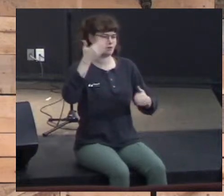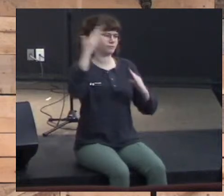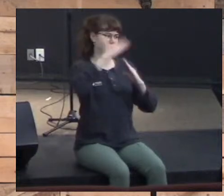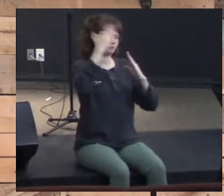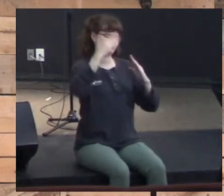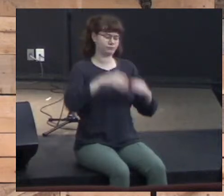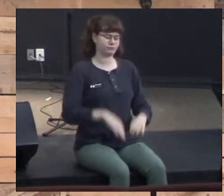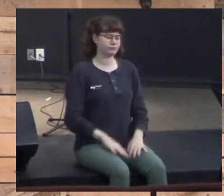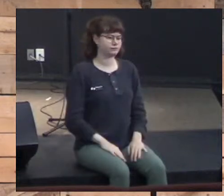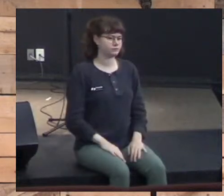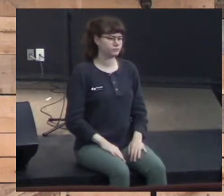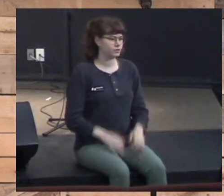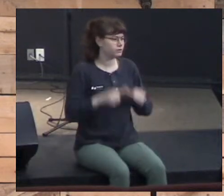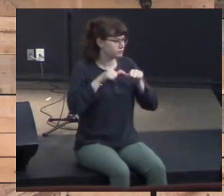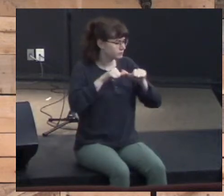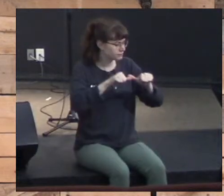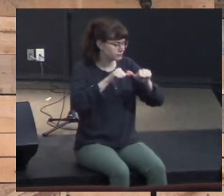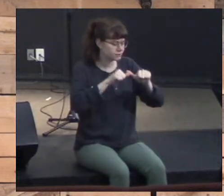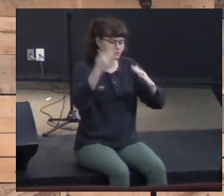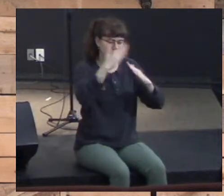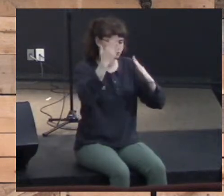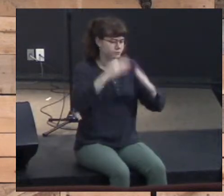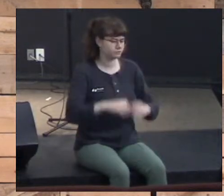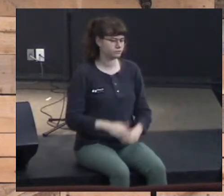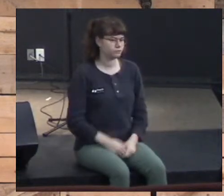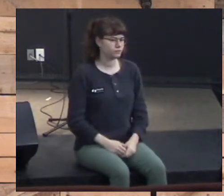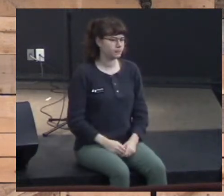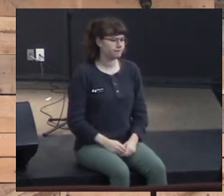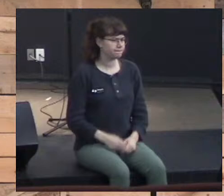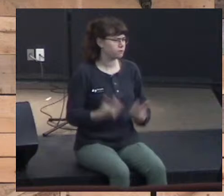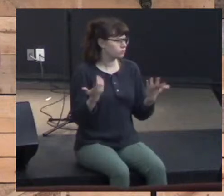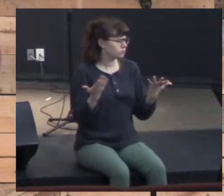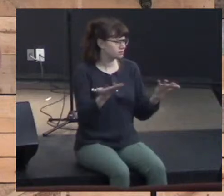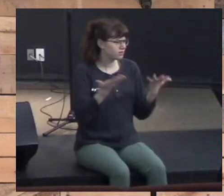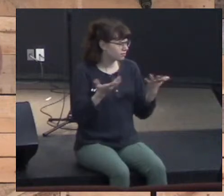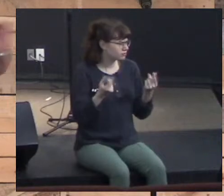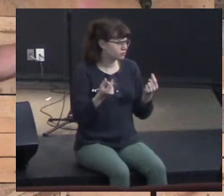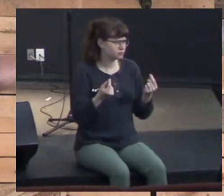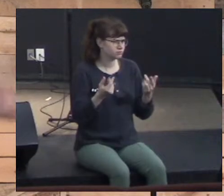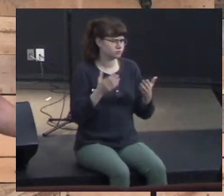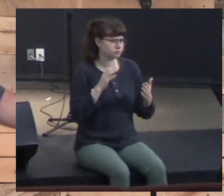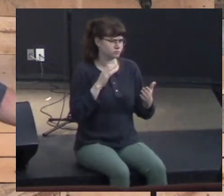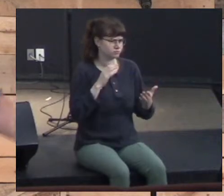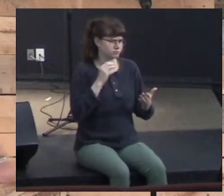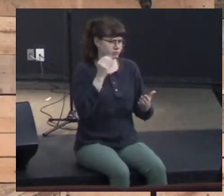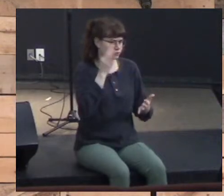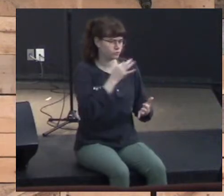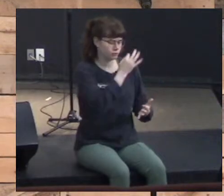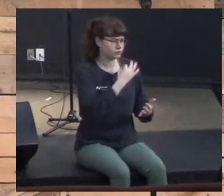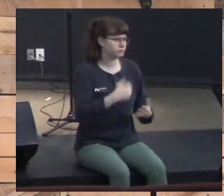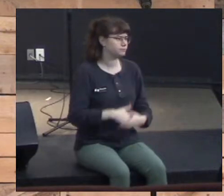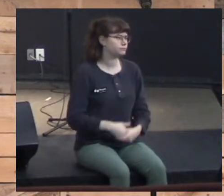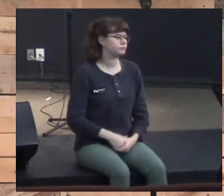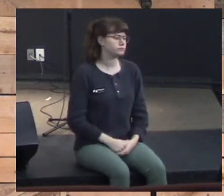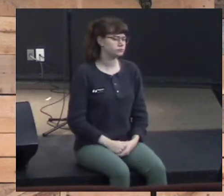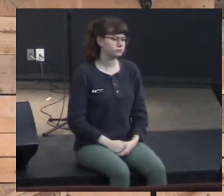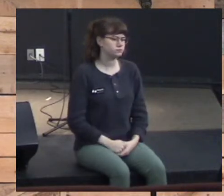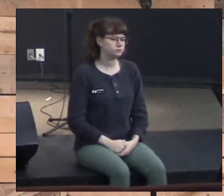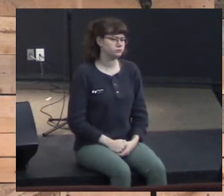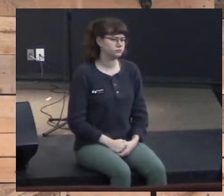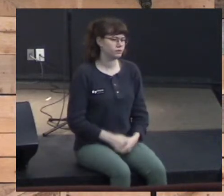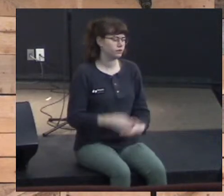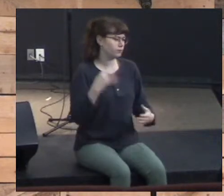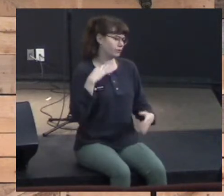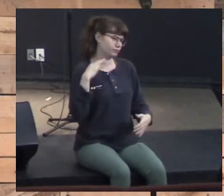He was, and still is. Now, what does that have to do with communion? Absolutely nothing. That was just for my